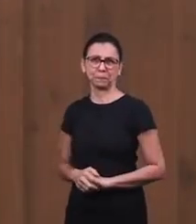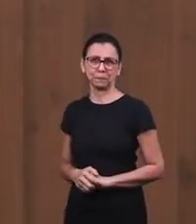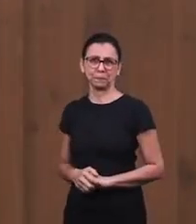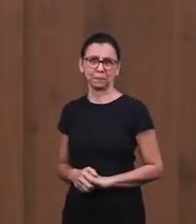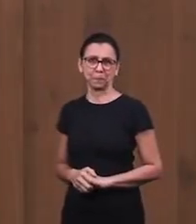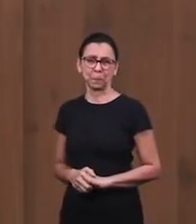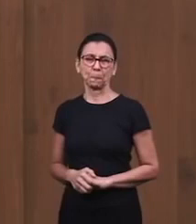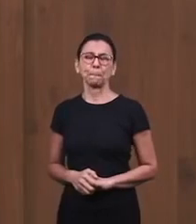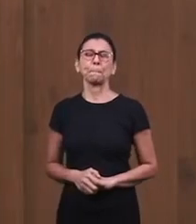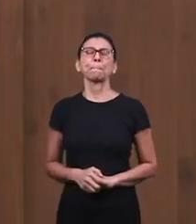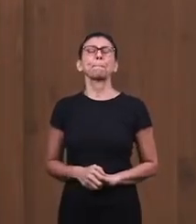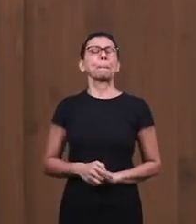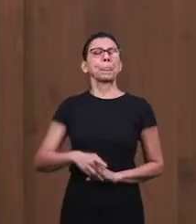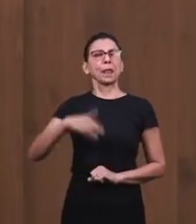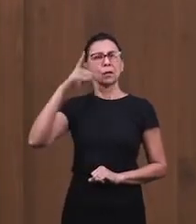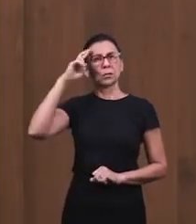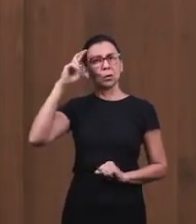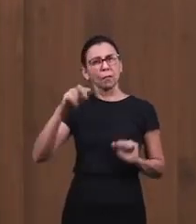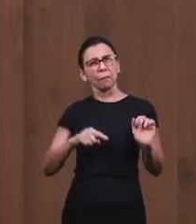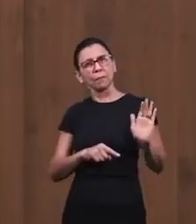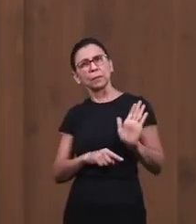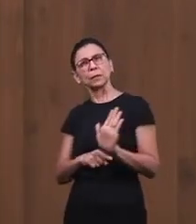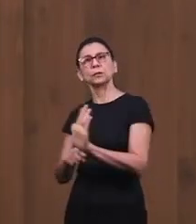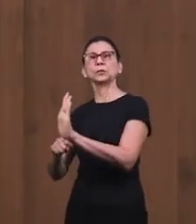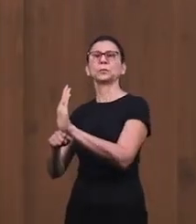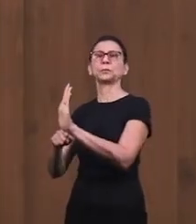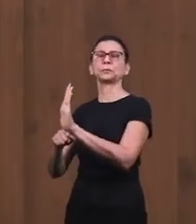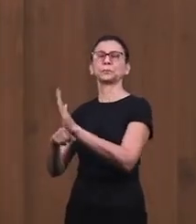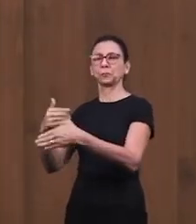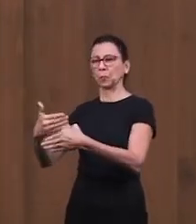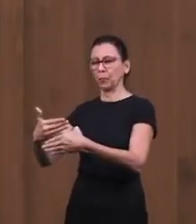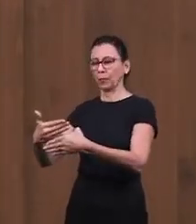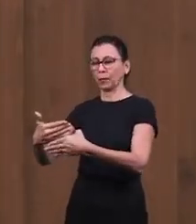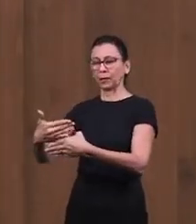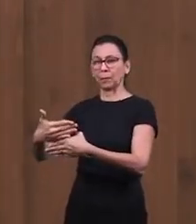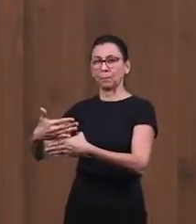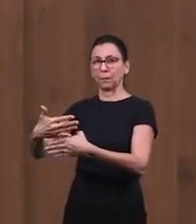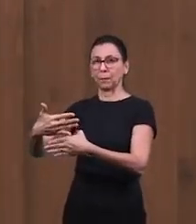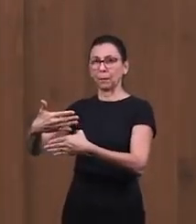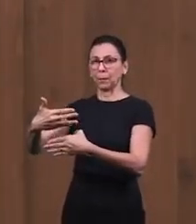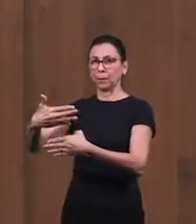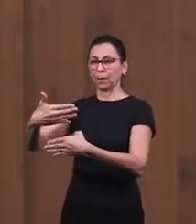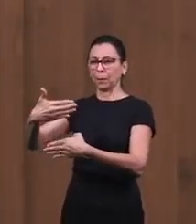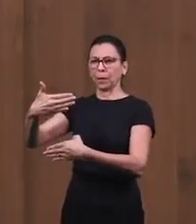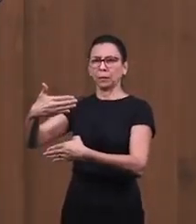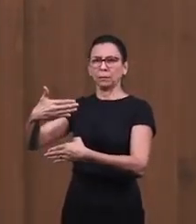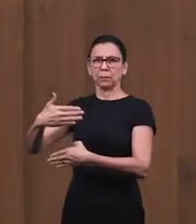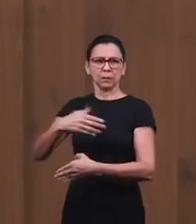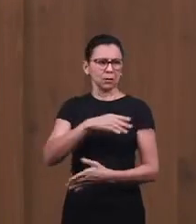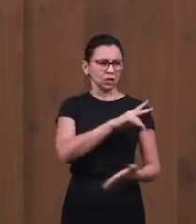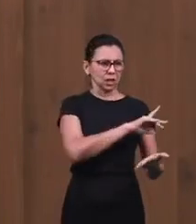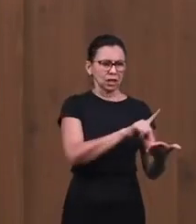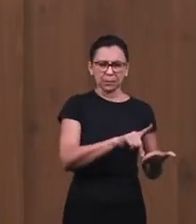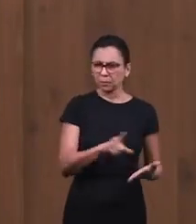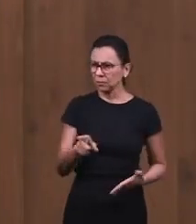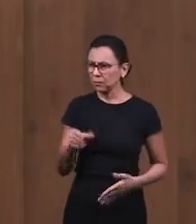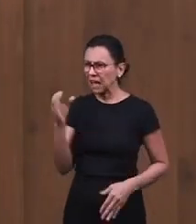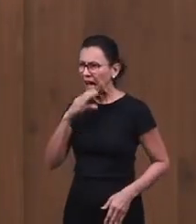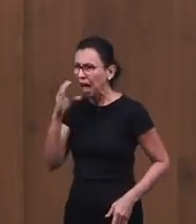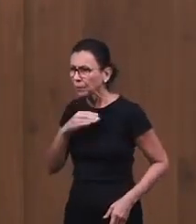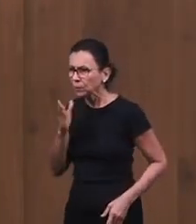Lord, asking for help, and the Lord helped them. And they built the wall halfway. And when the enemy saw